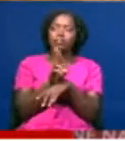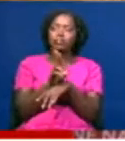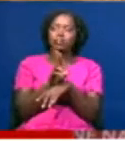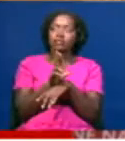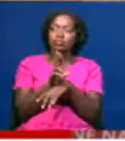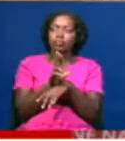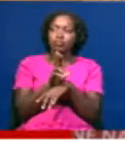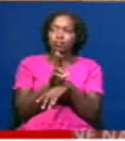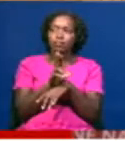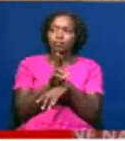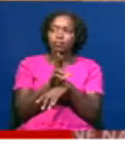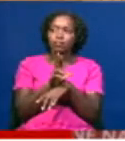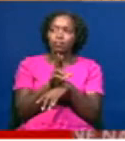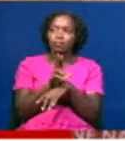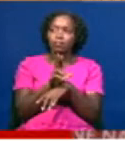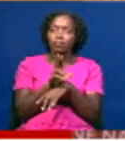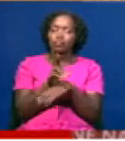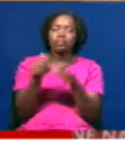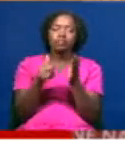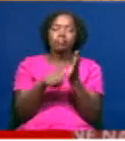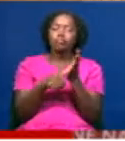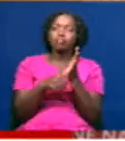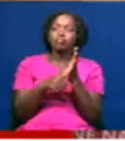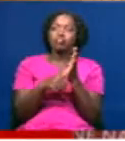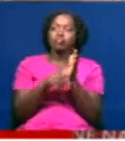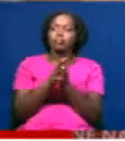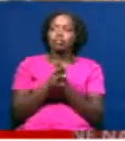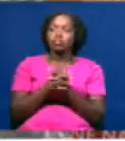the current identity card in its manual form.